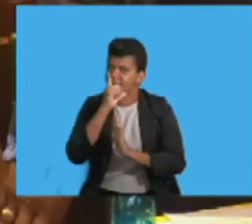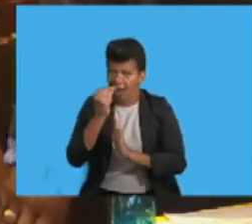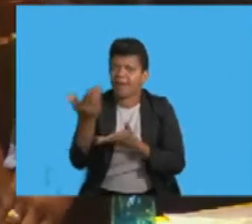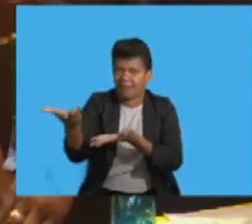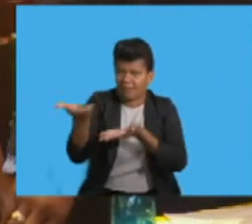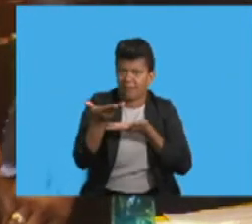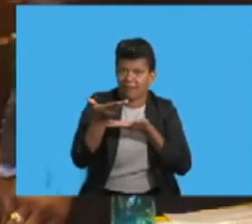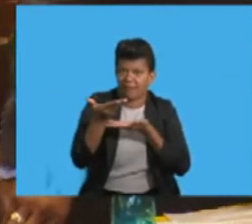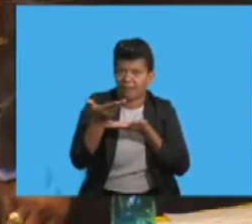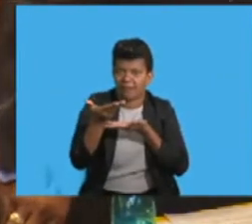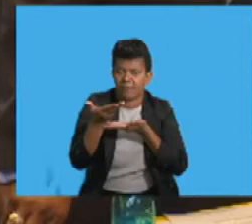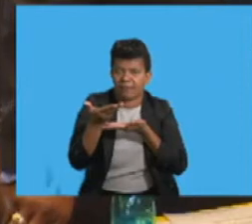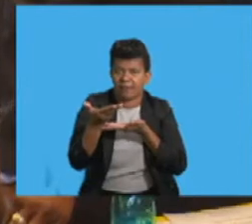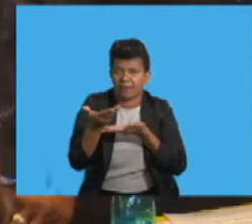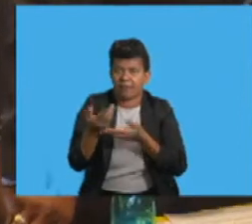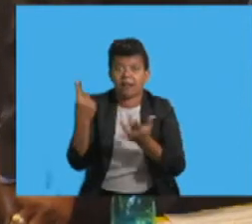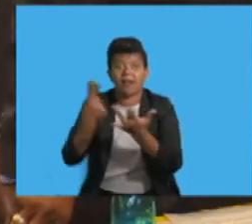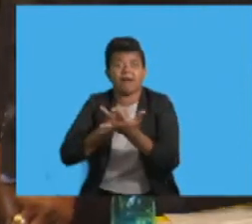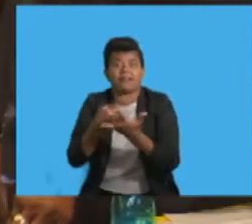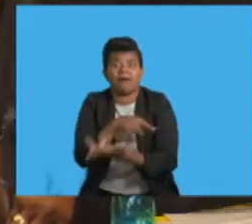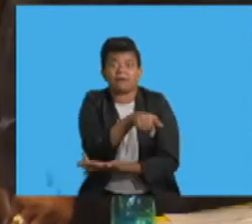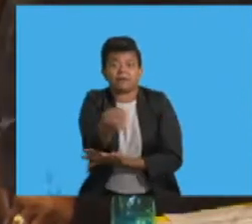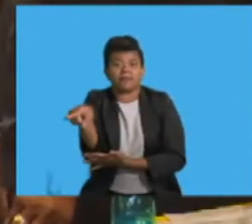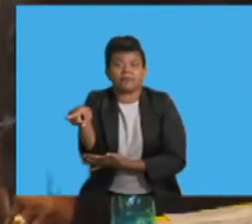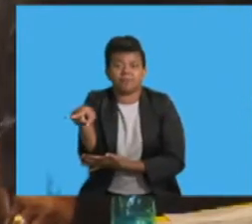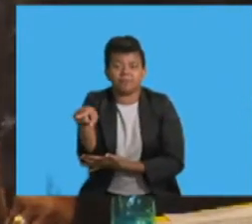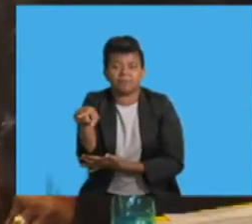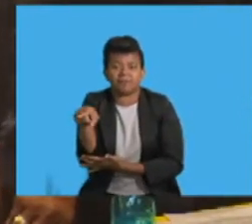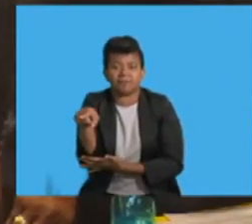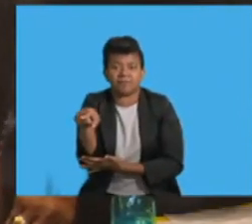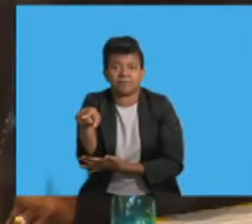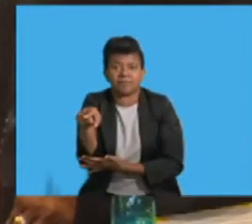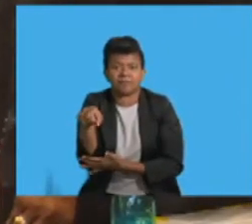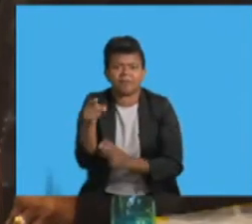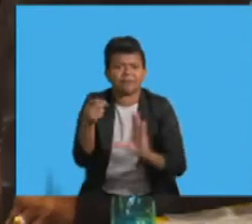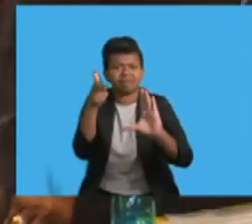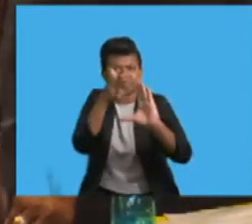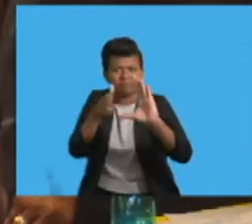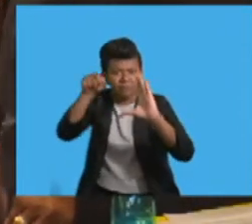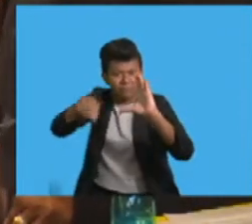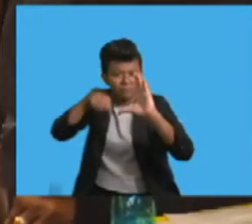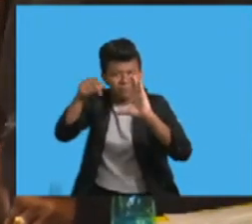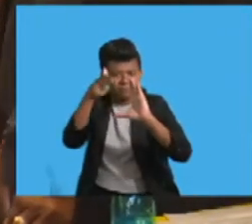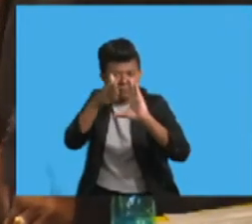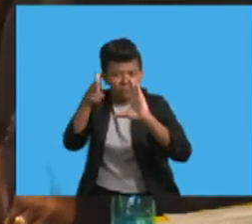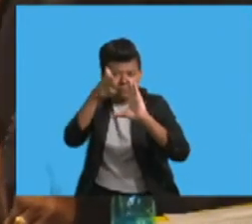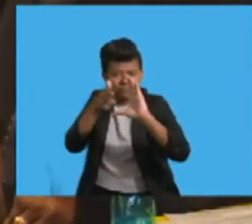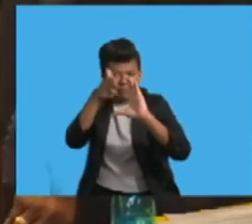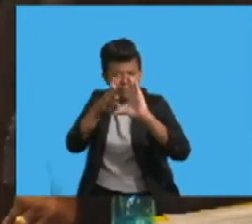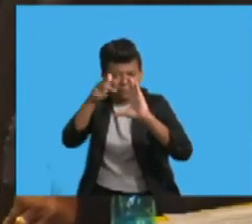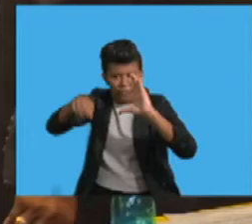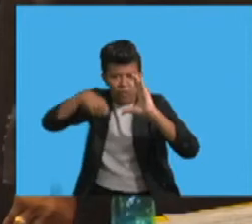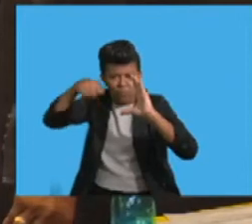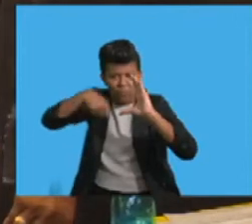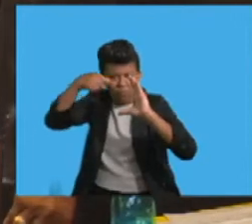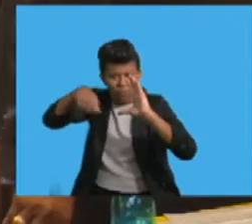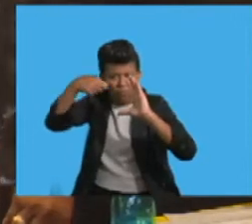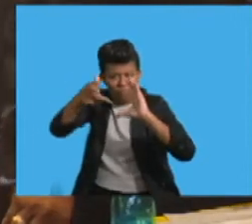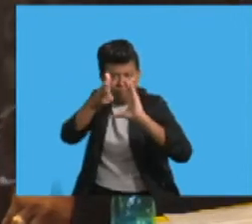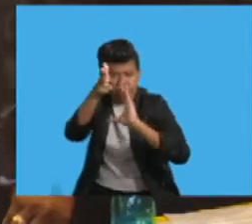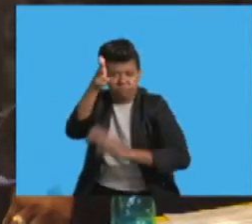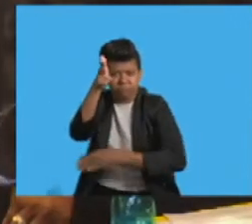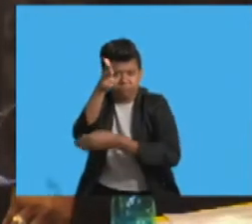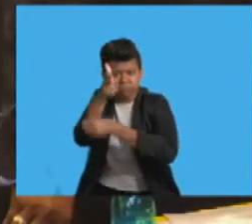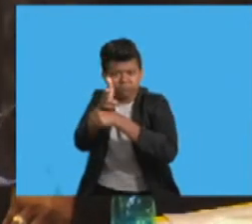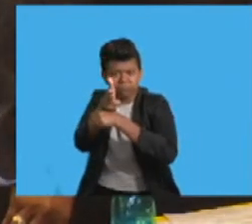one, Honorable Speaker, is what we call the video recording initiative. This is something that is